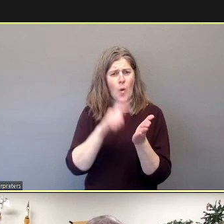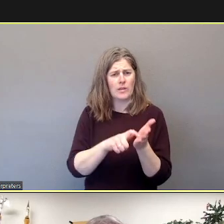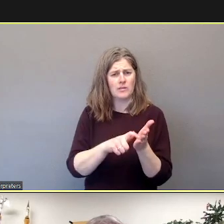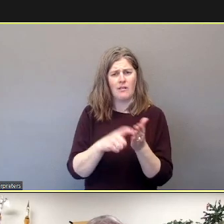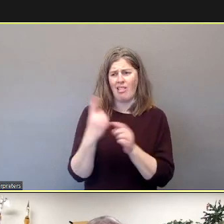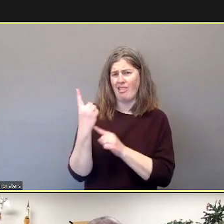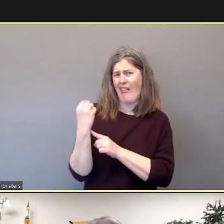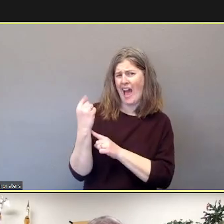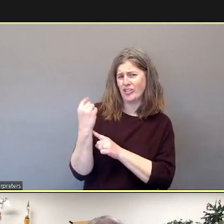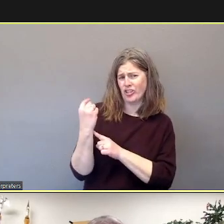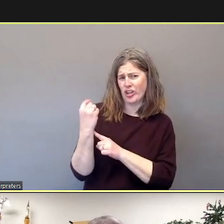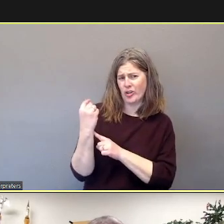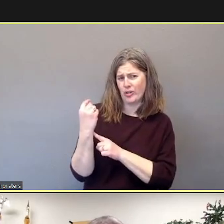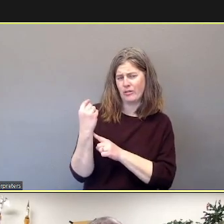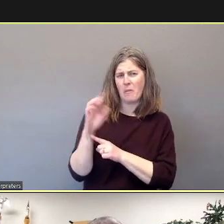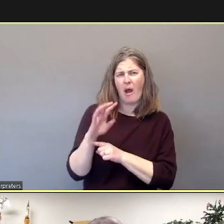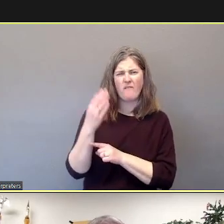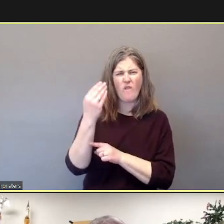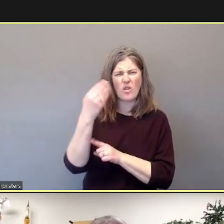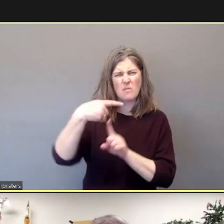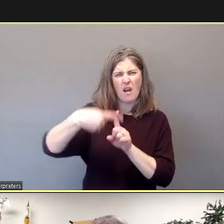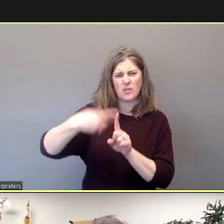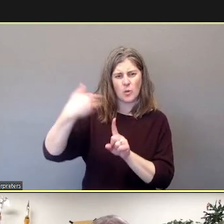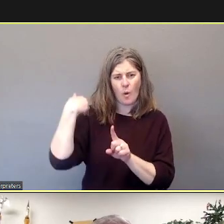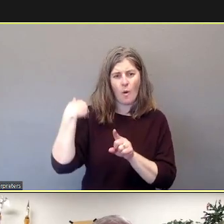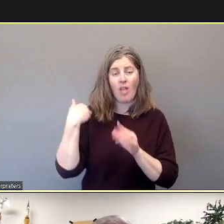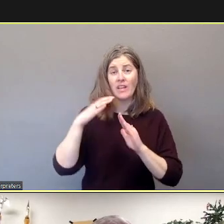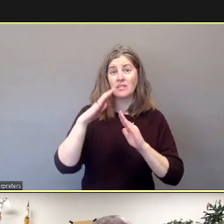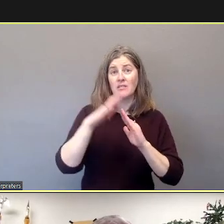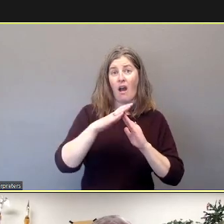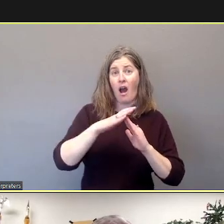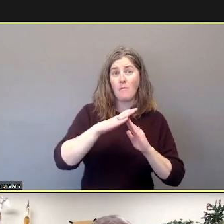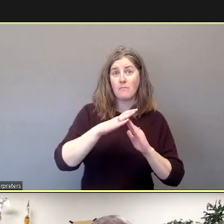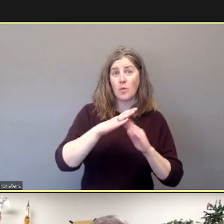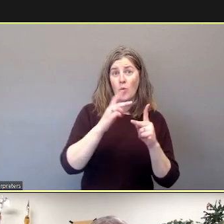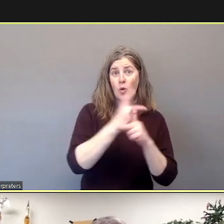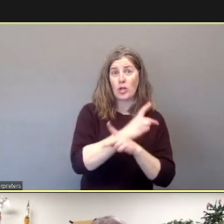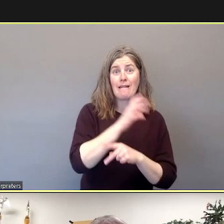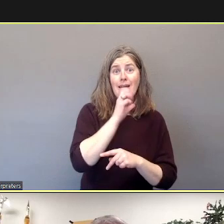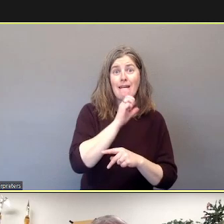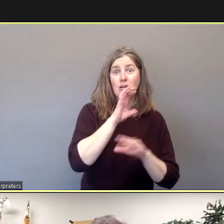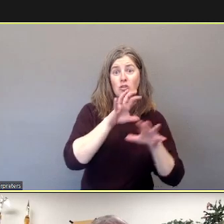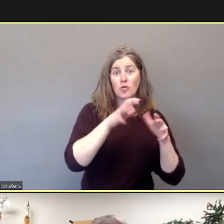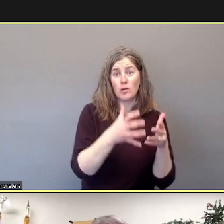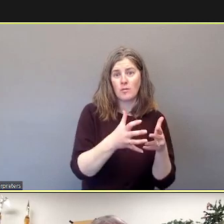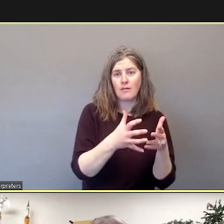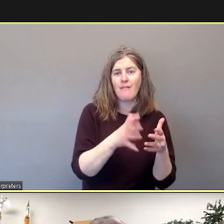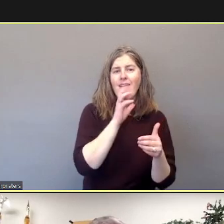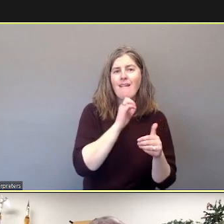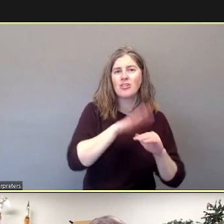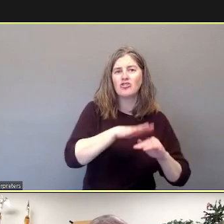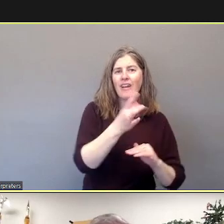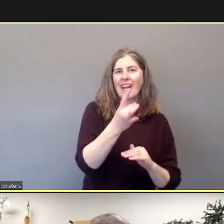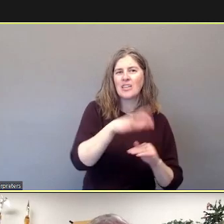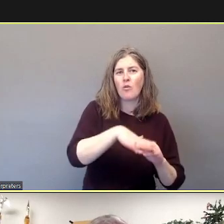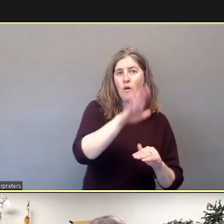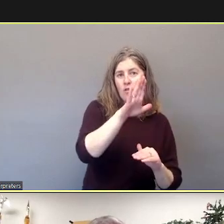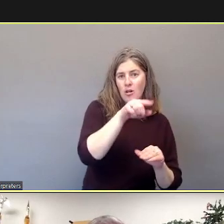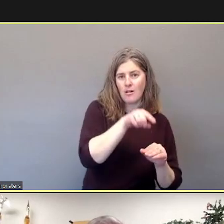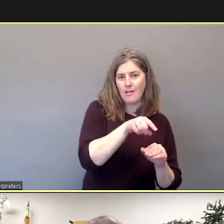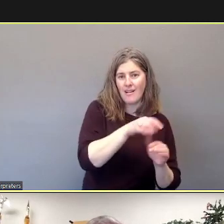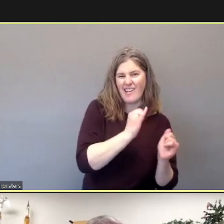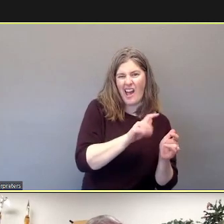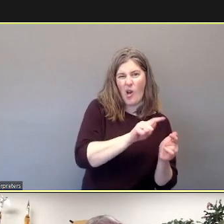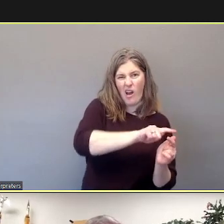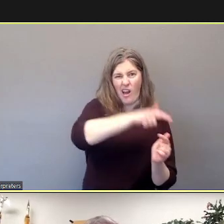ago, 14 months ago, the number one age group in case counts was people 18 and over. Now,